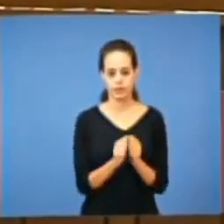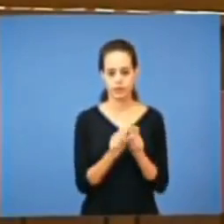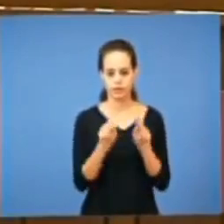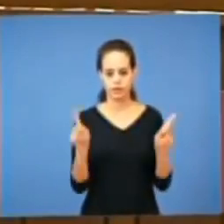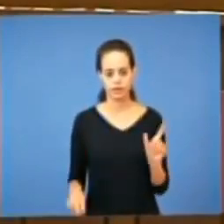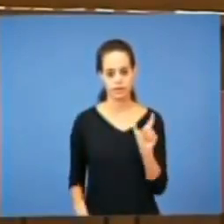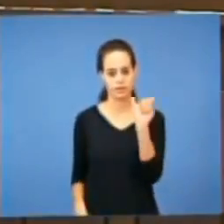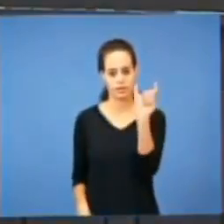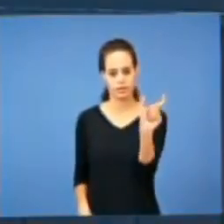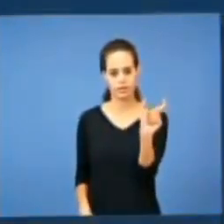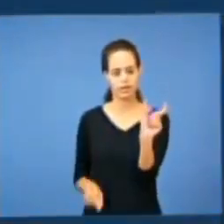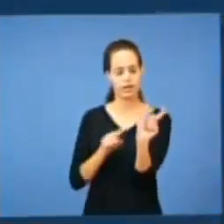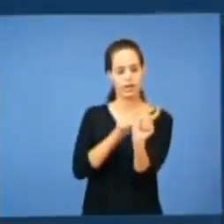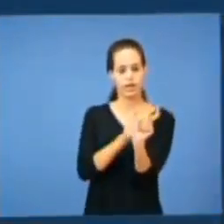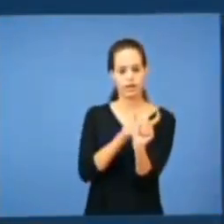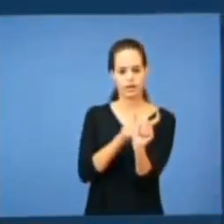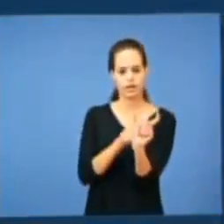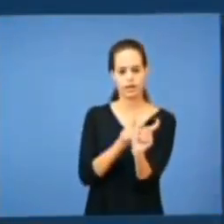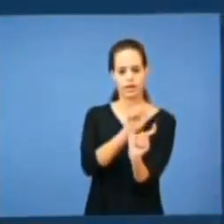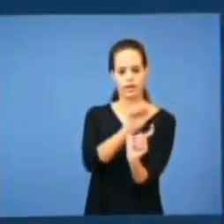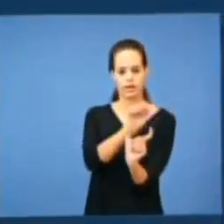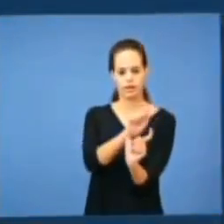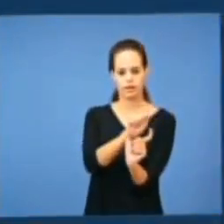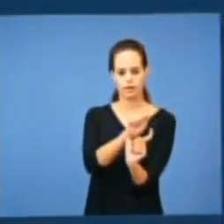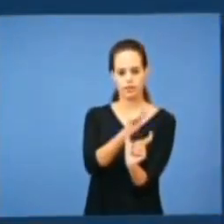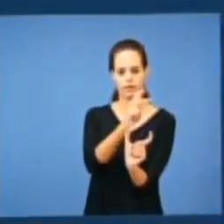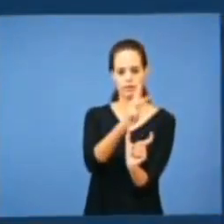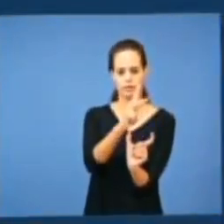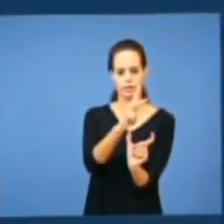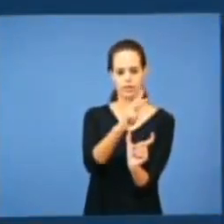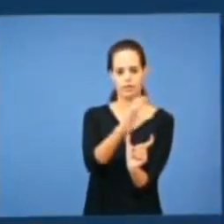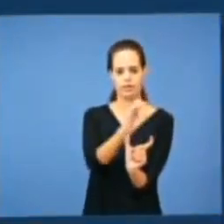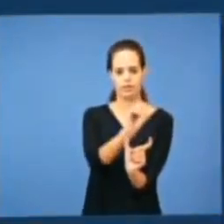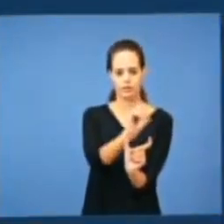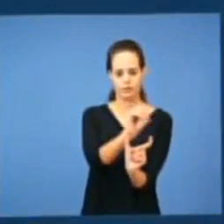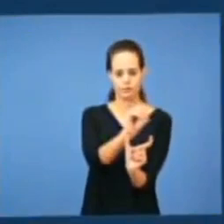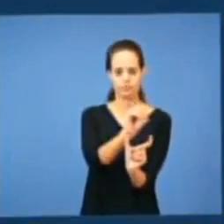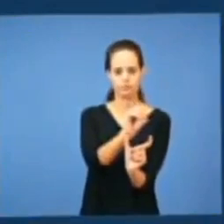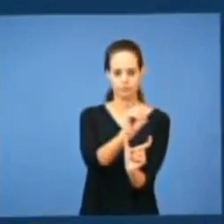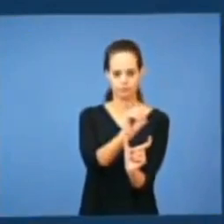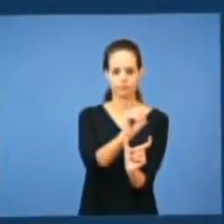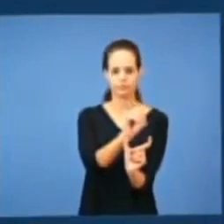The book of Revelations has a prefix, which is APO,